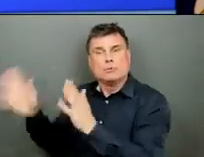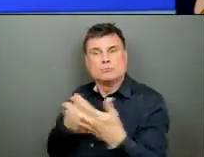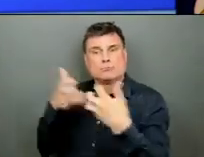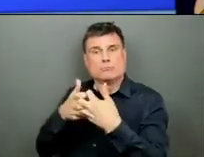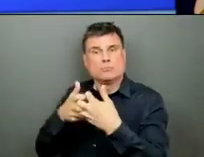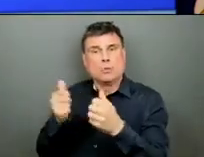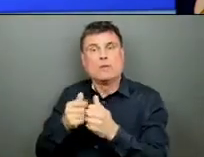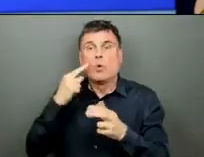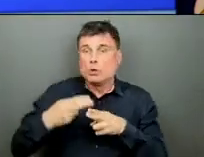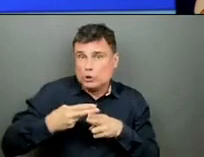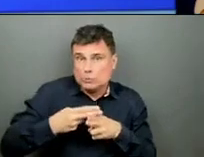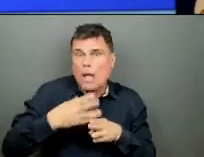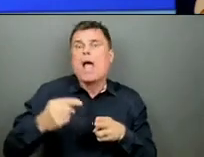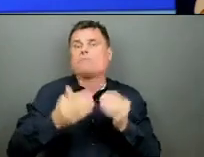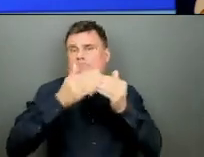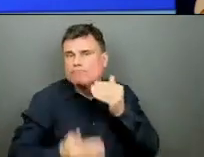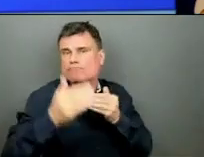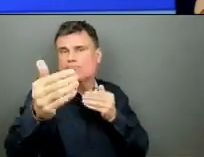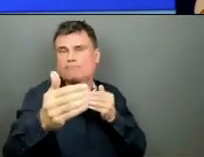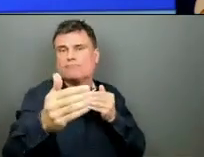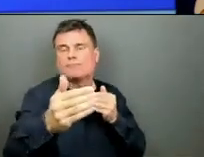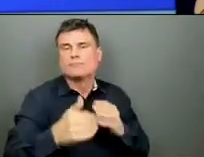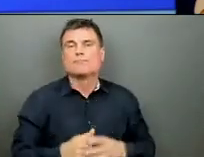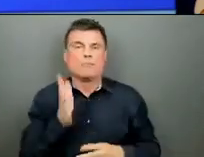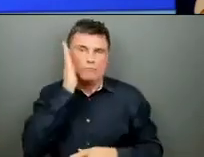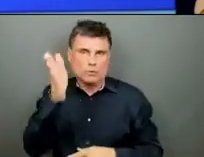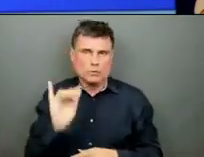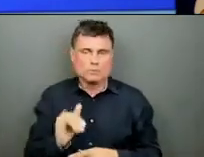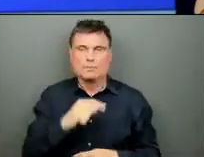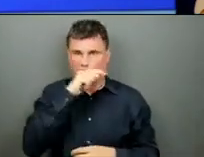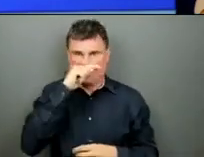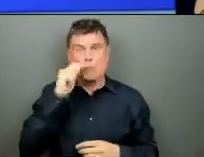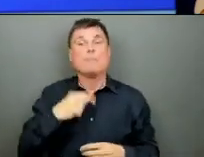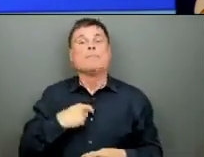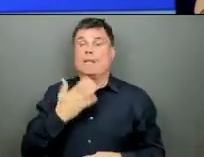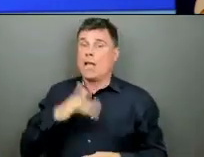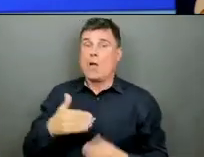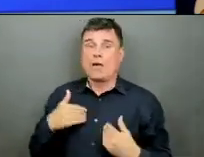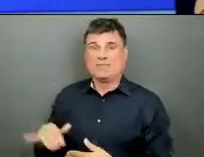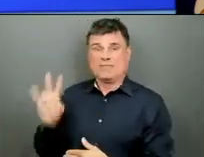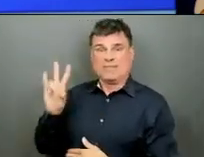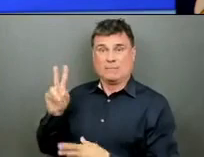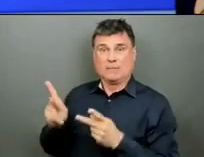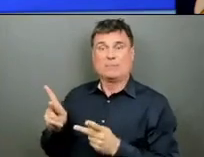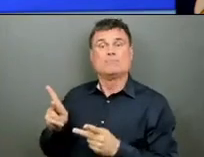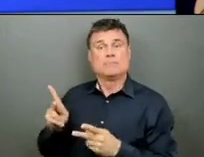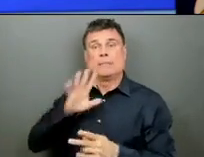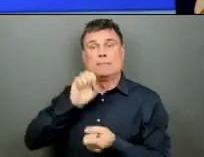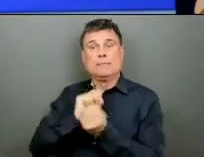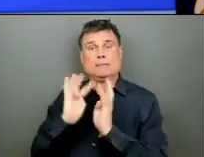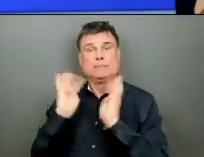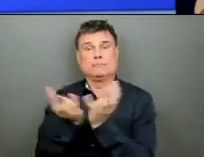term. I'm very fortunate as a leader of a government to have 7 members of my caucus who are millennials, the youngest of which is